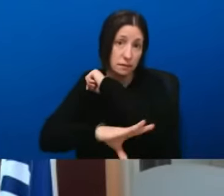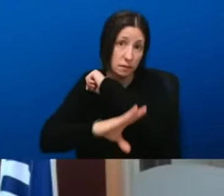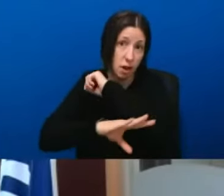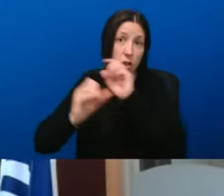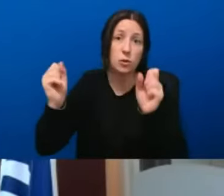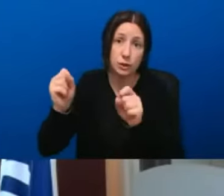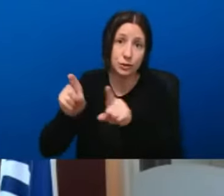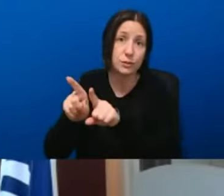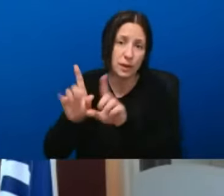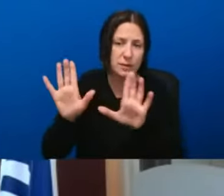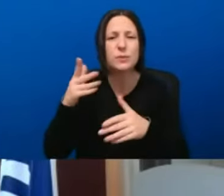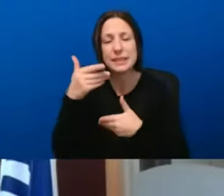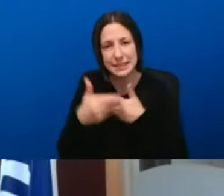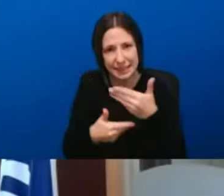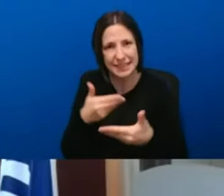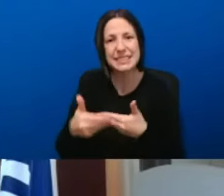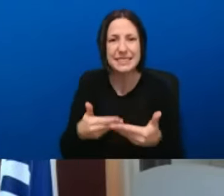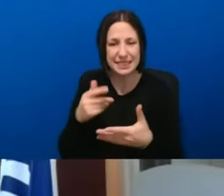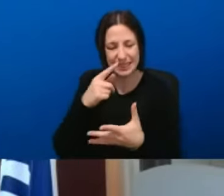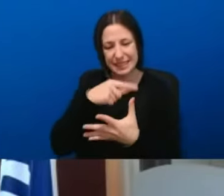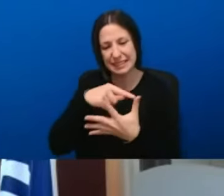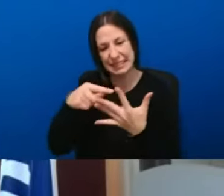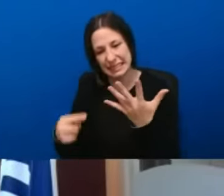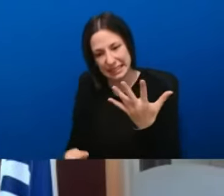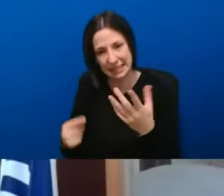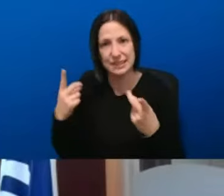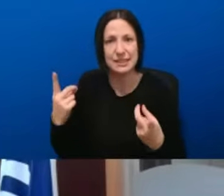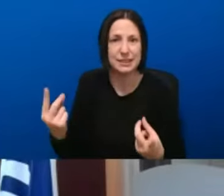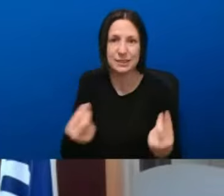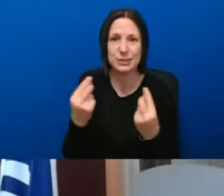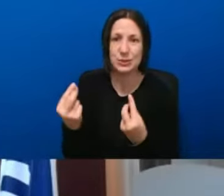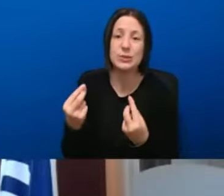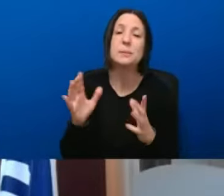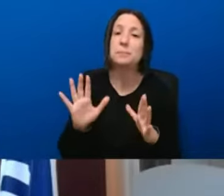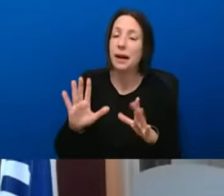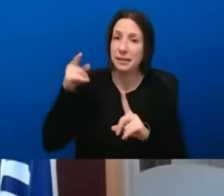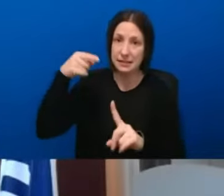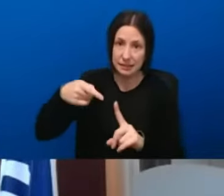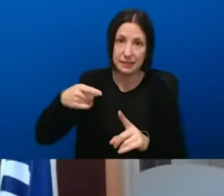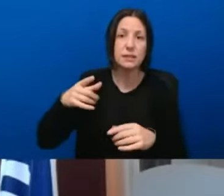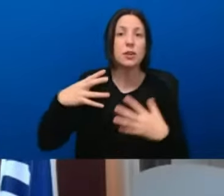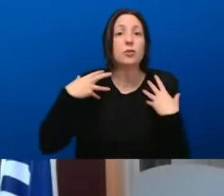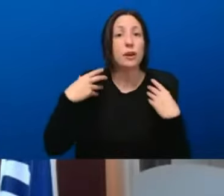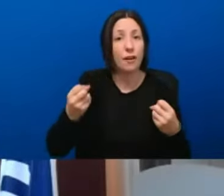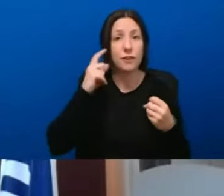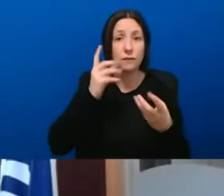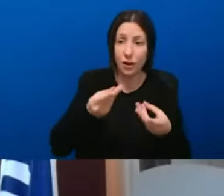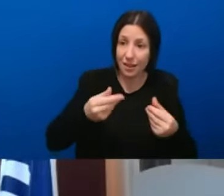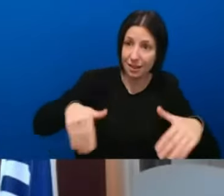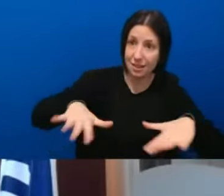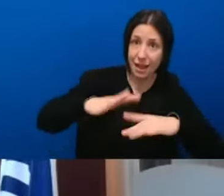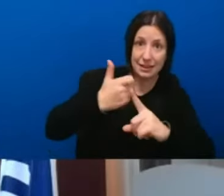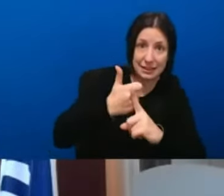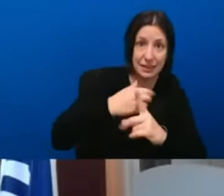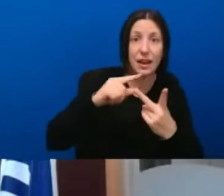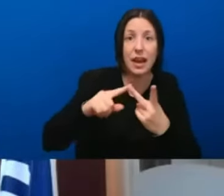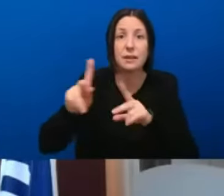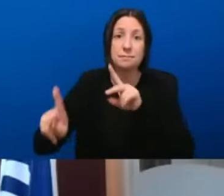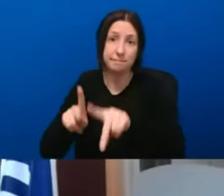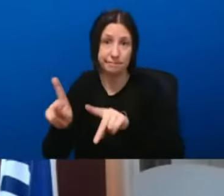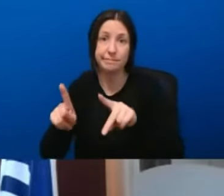the winter. So lots of work underway. And again, for us, big priority around recovery, both